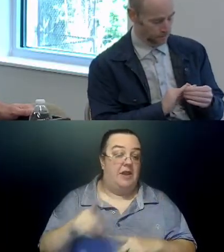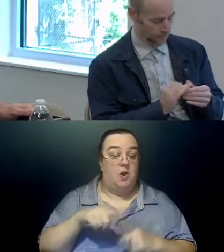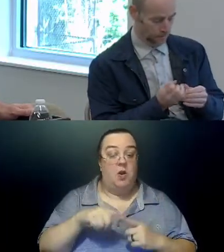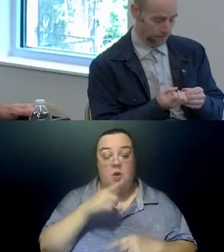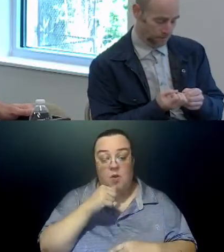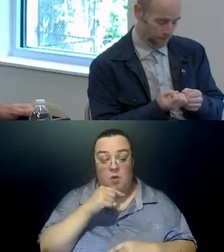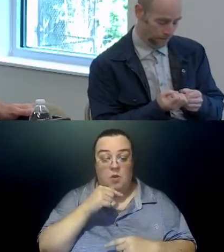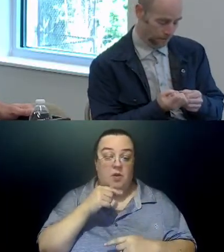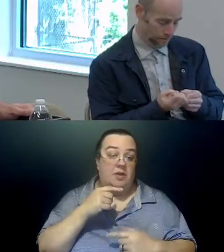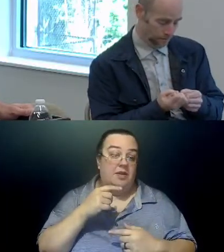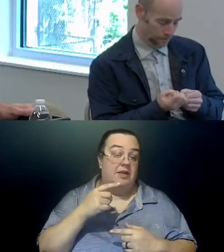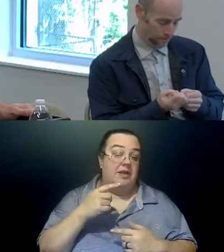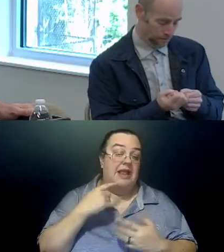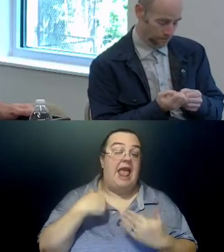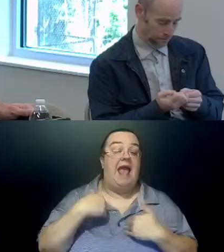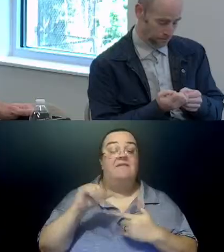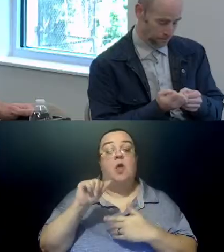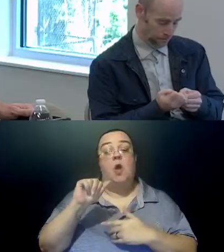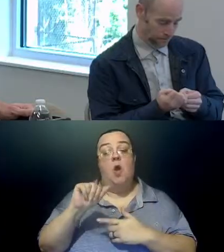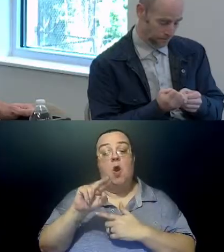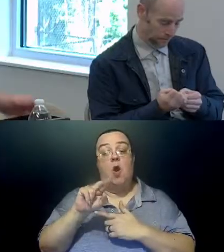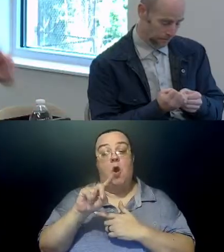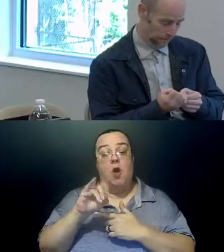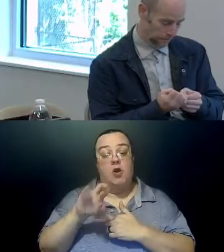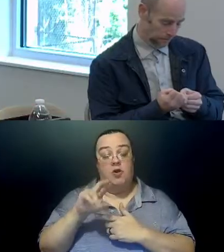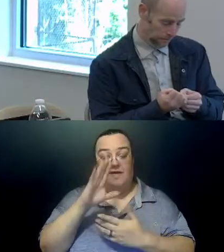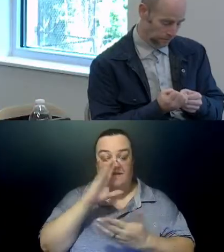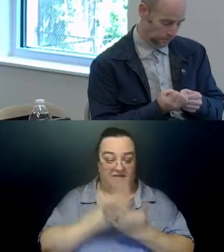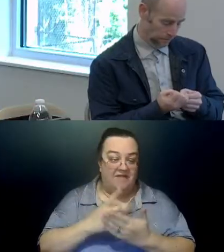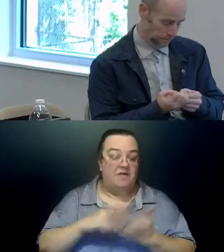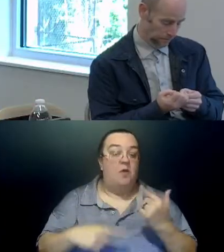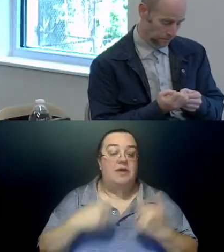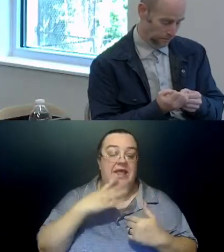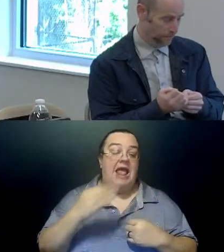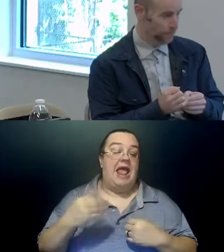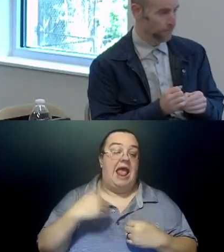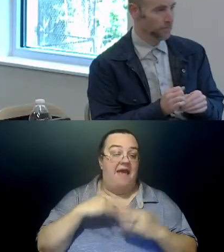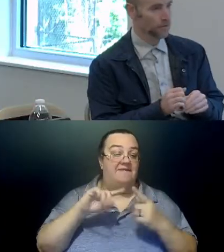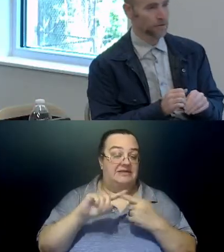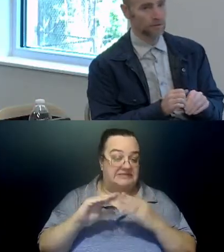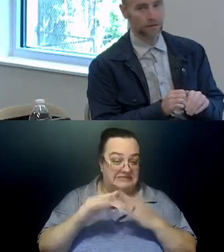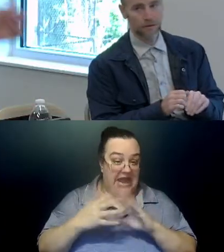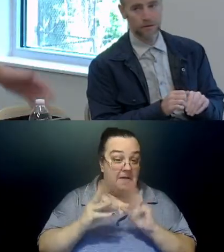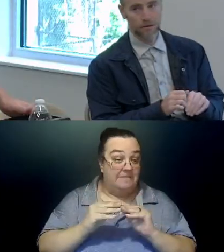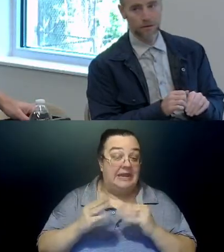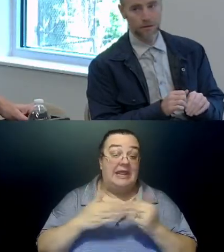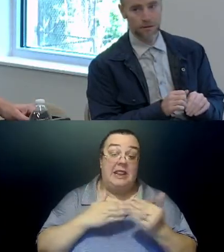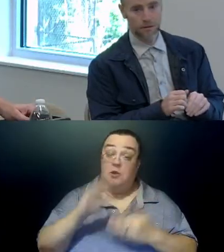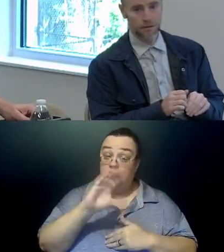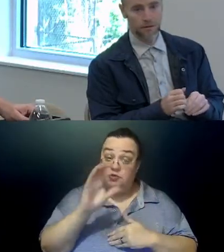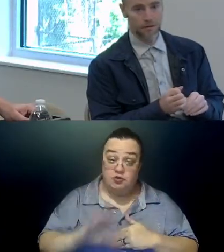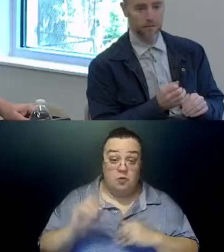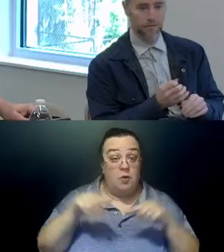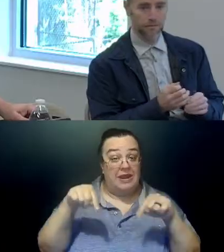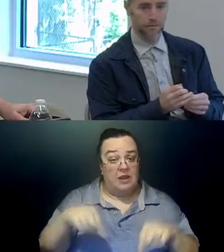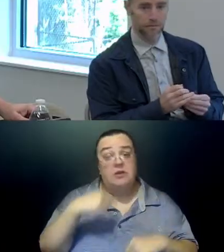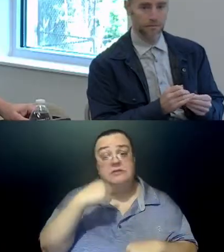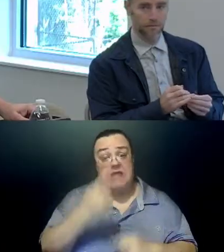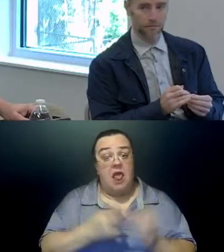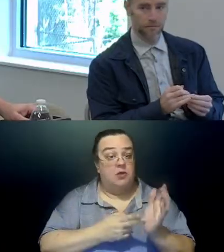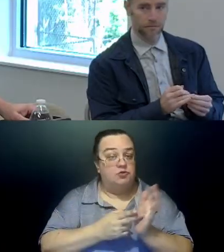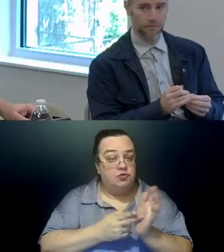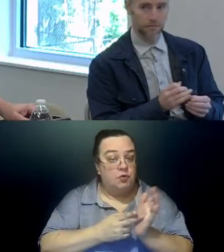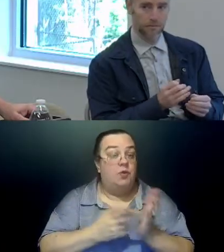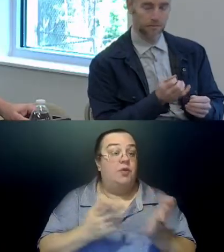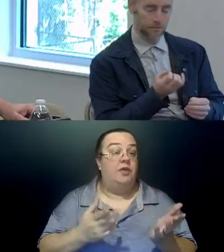auditor, verify what I'm saying, and have a town meeting, and have the auditor, Zoom or here, tell the truth, what